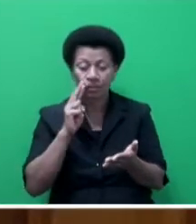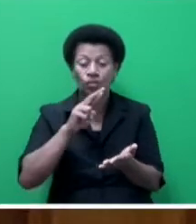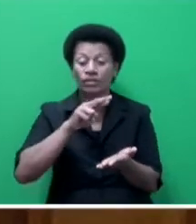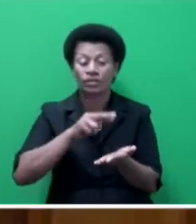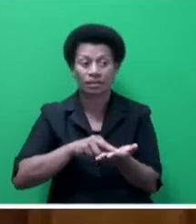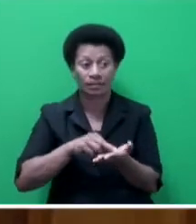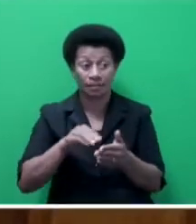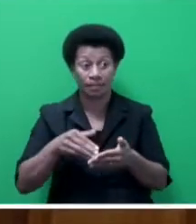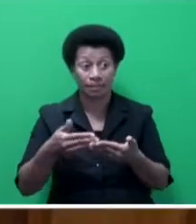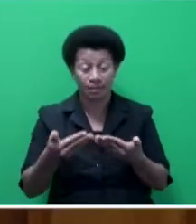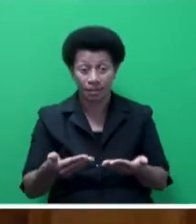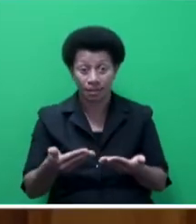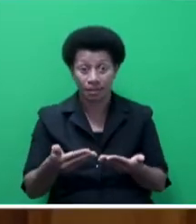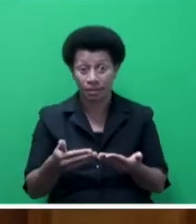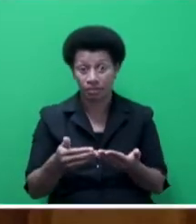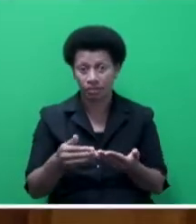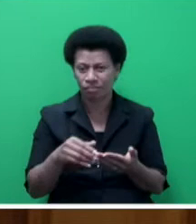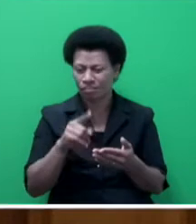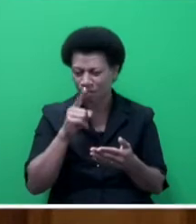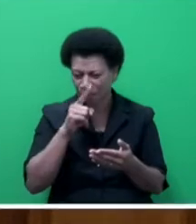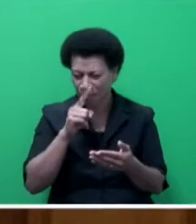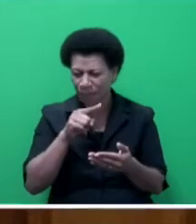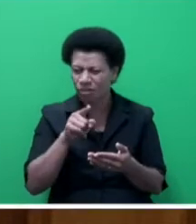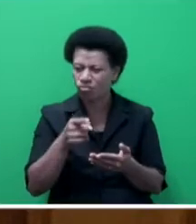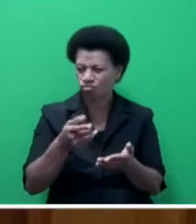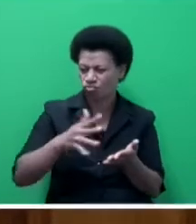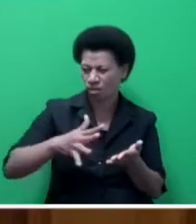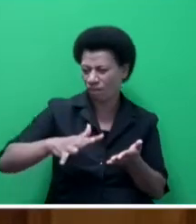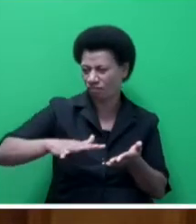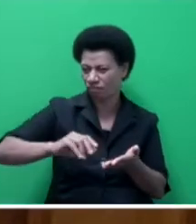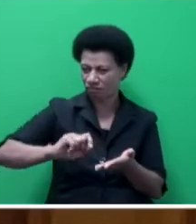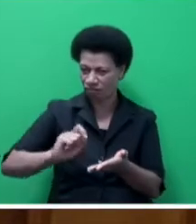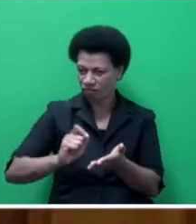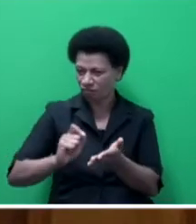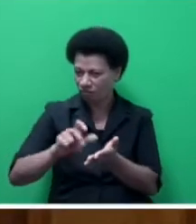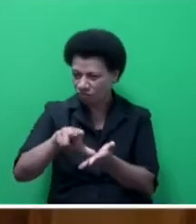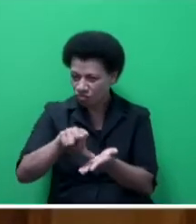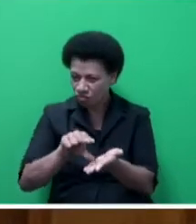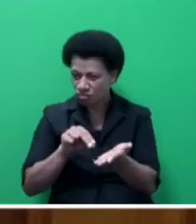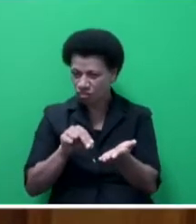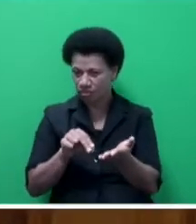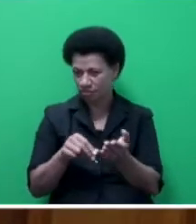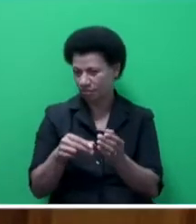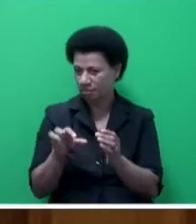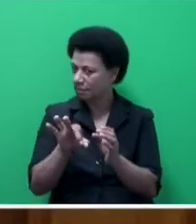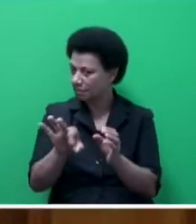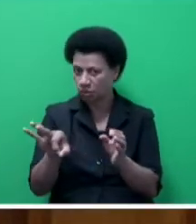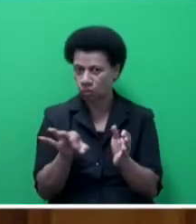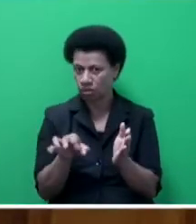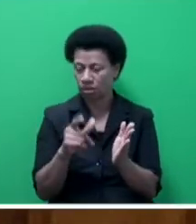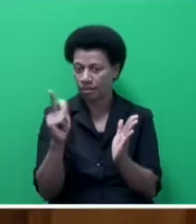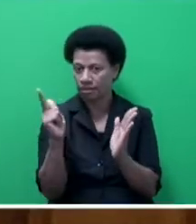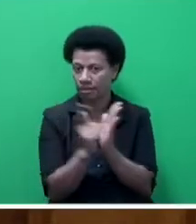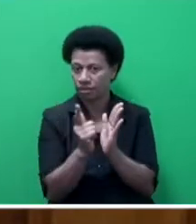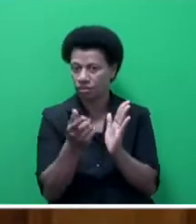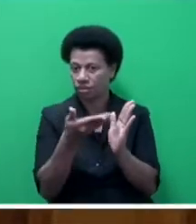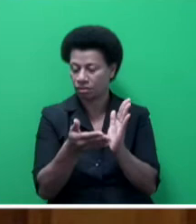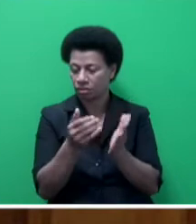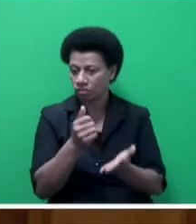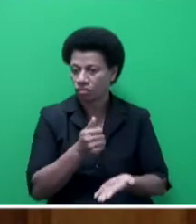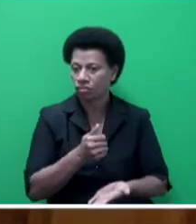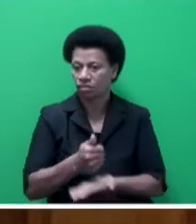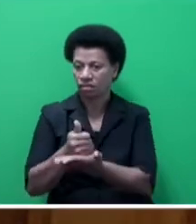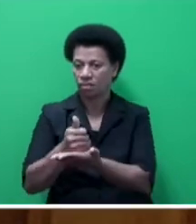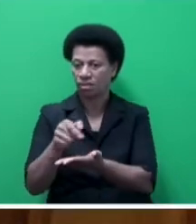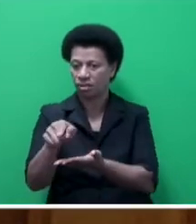moment, these draftspeople, they are only registered by the association itself. So there's no legislative backing to what they're